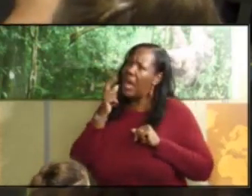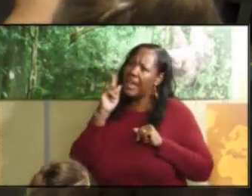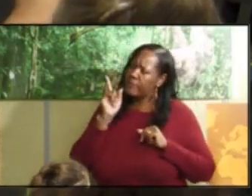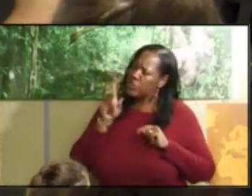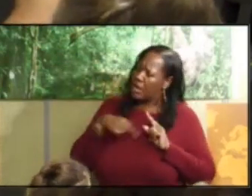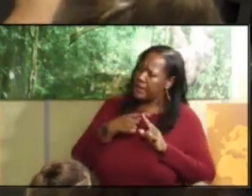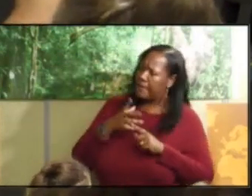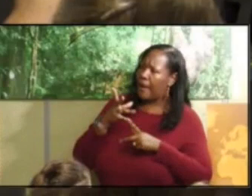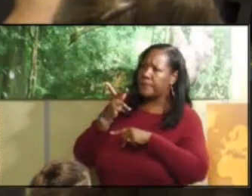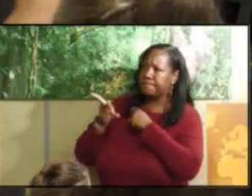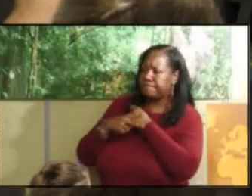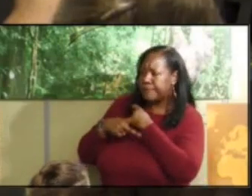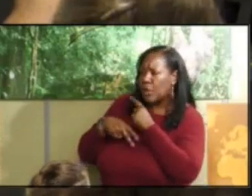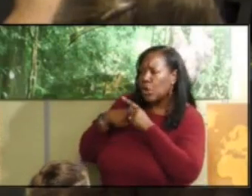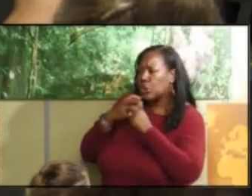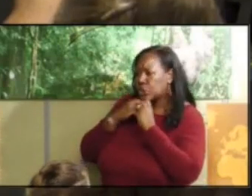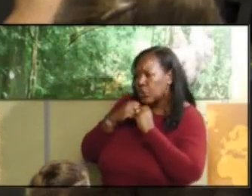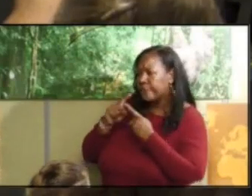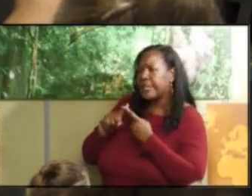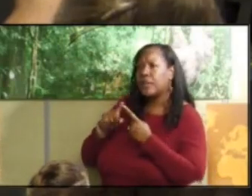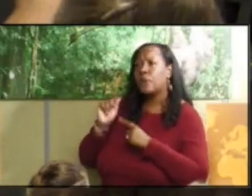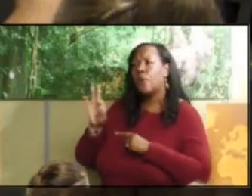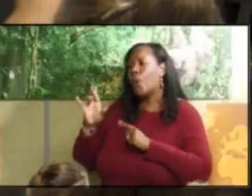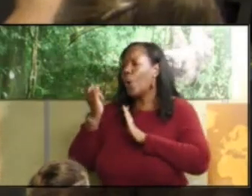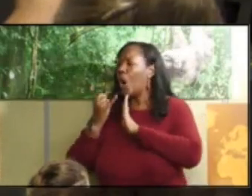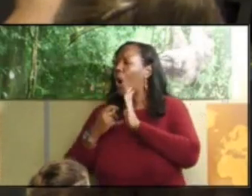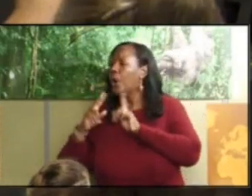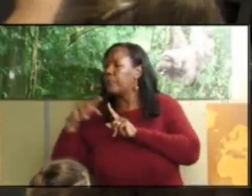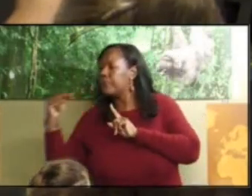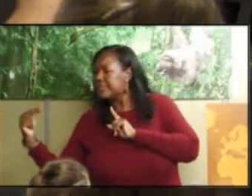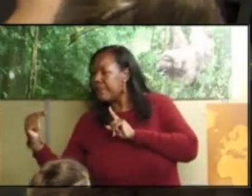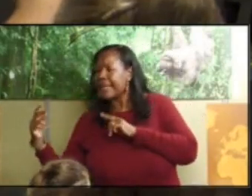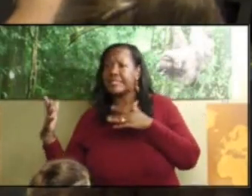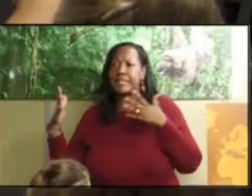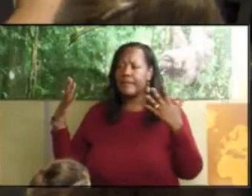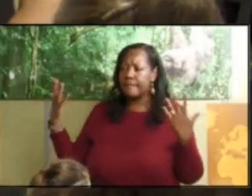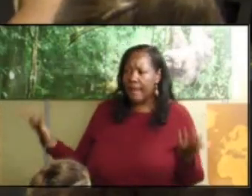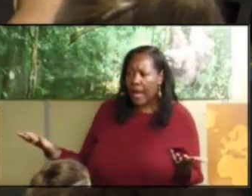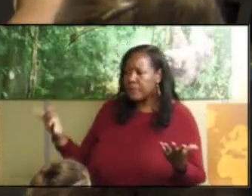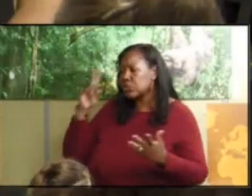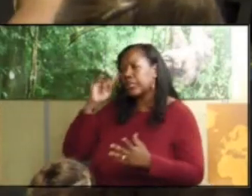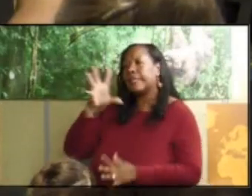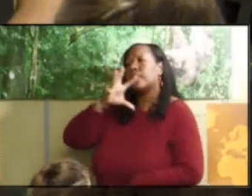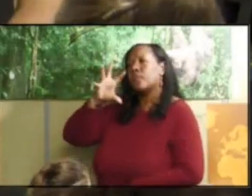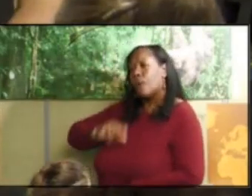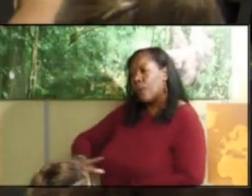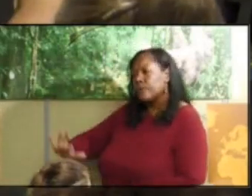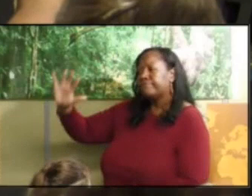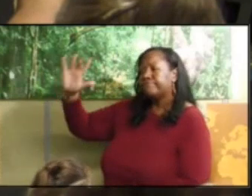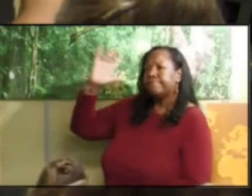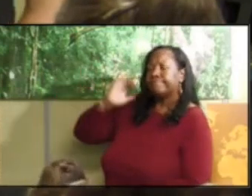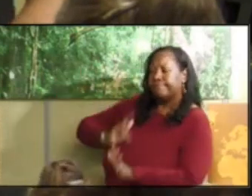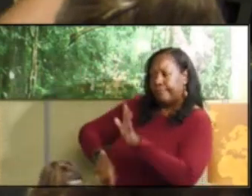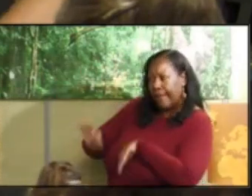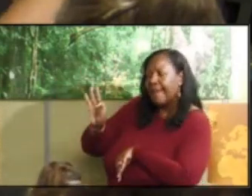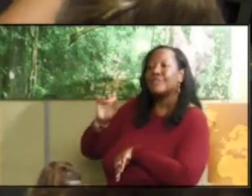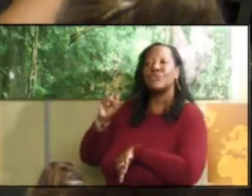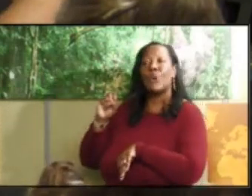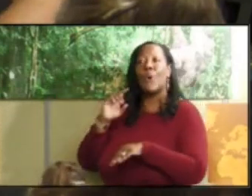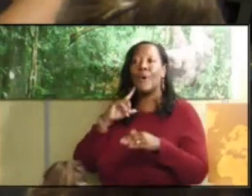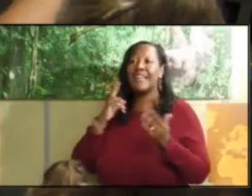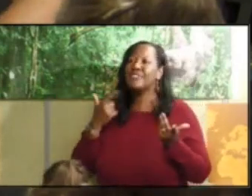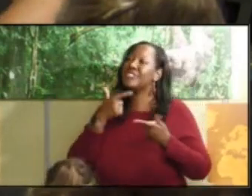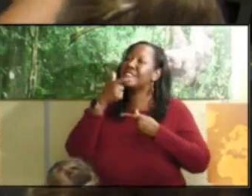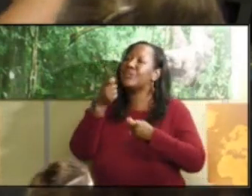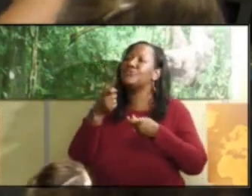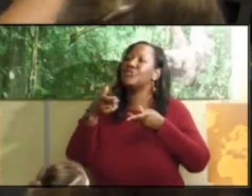wouldn't have thought to have looked at it from an art perspective because I was coming from the anthropology perspective. It's an interesting way to just remind people that